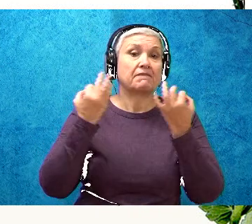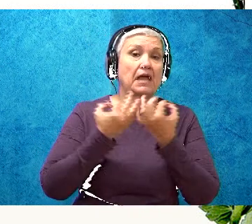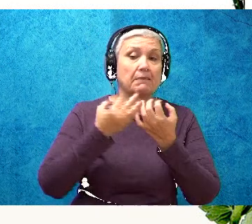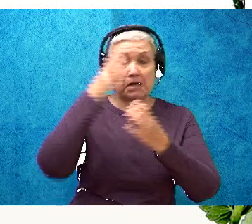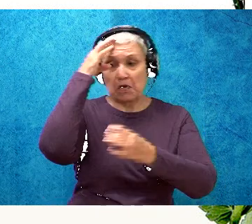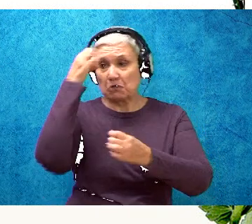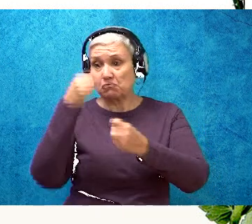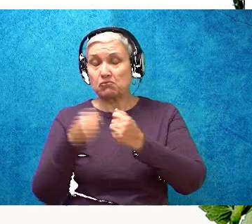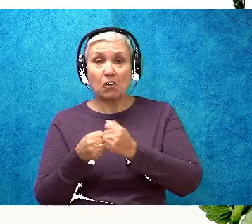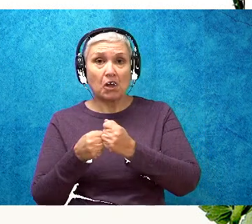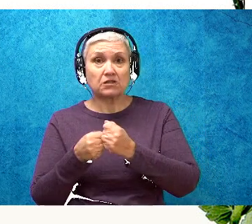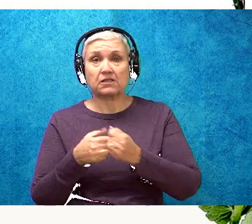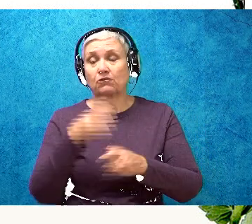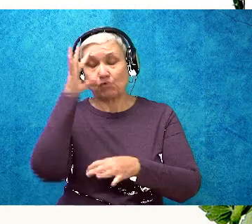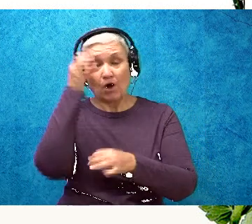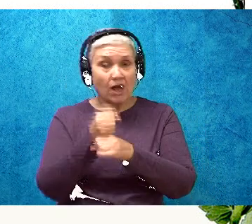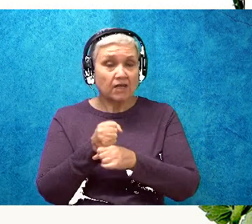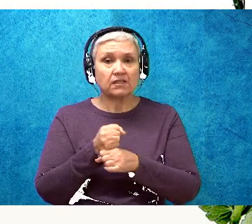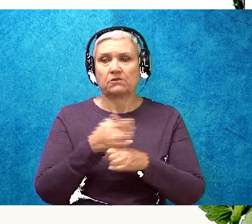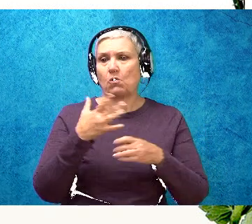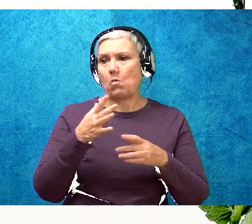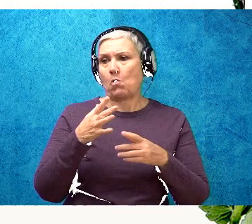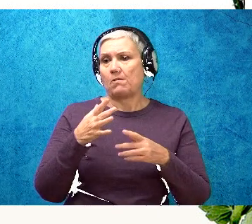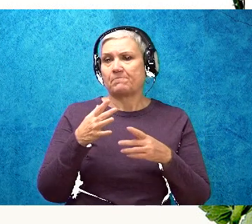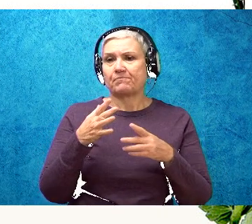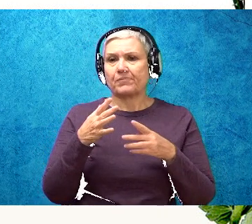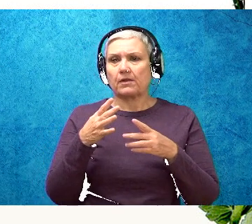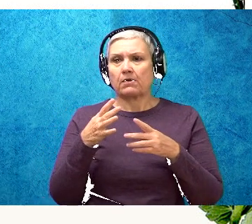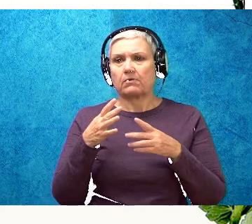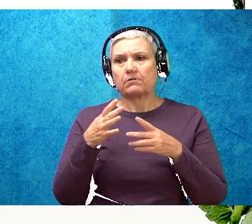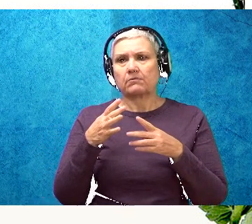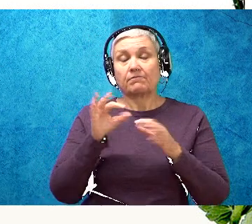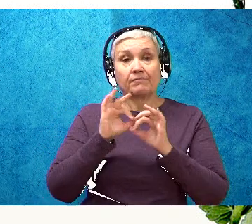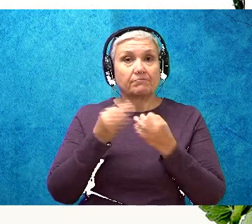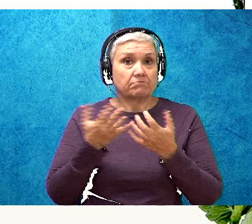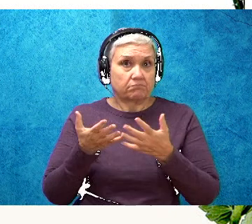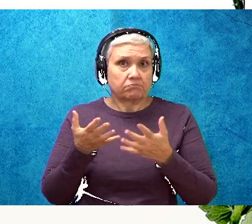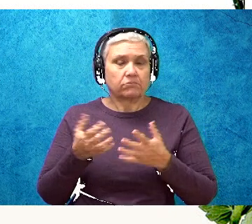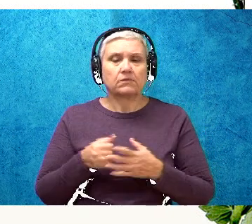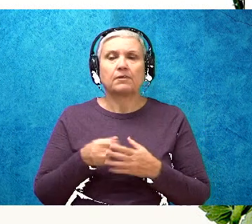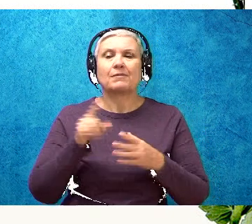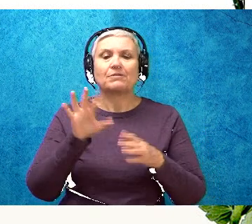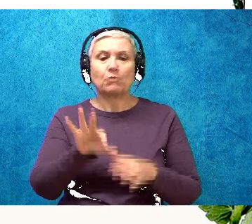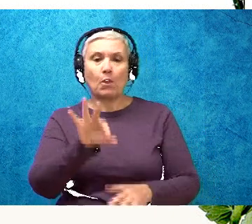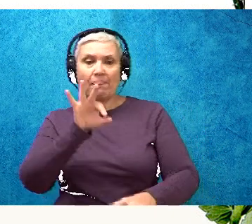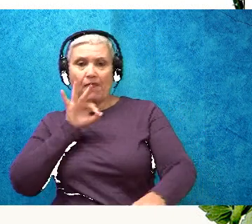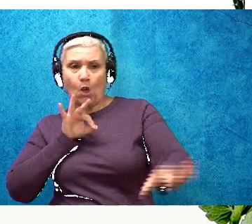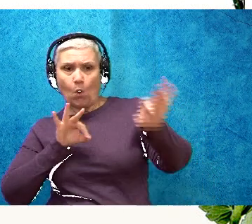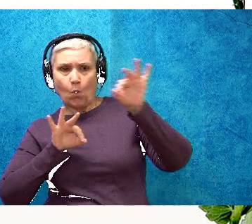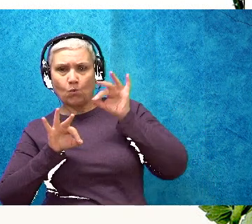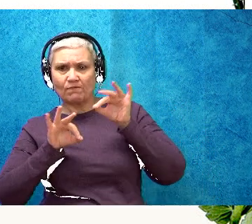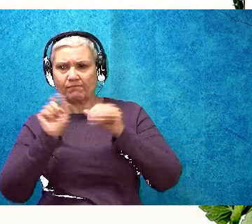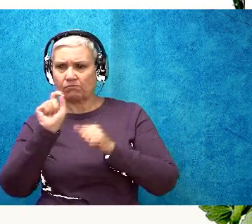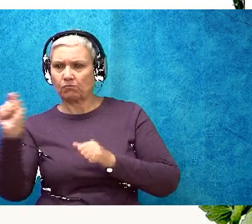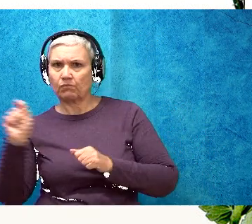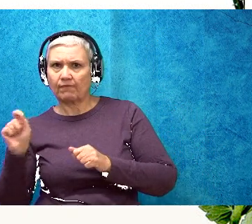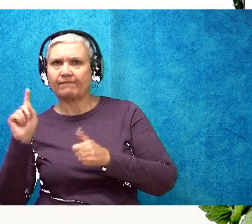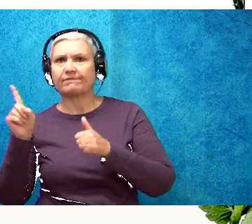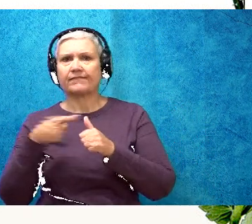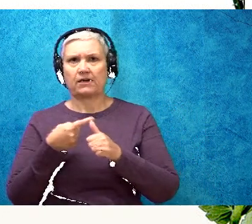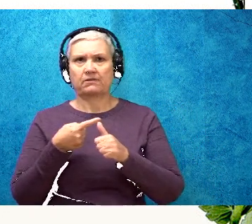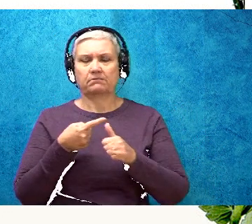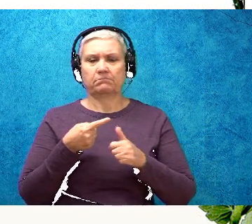or relationships or loyalty, all right? But you need to be able to pull those out first. Next, what